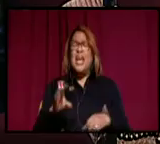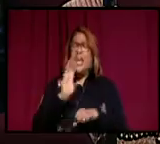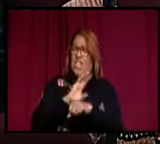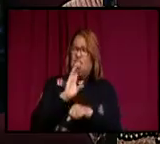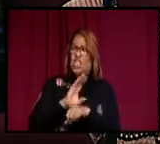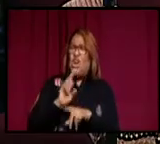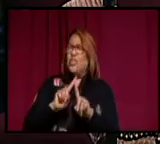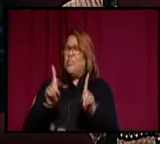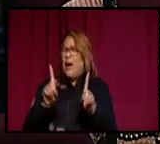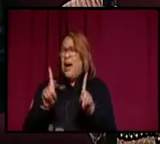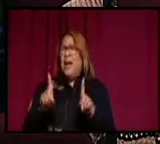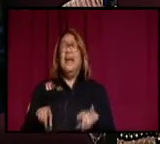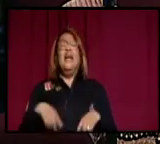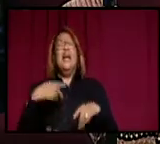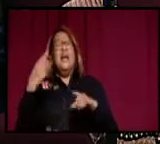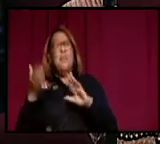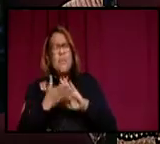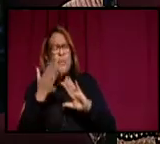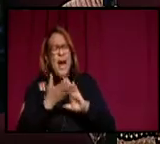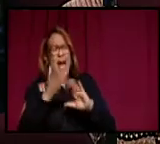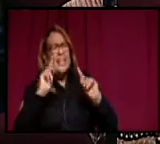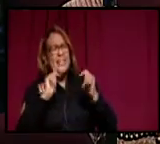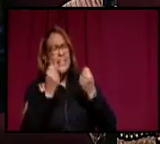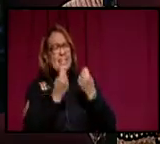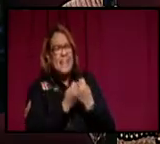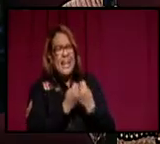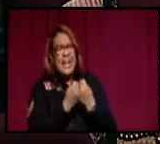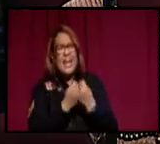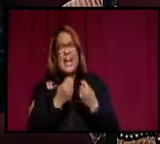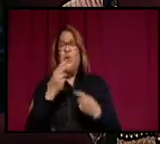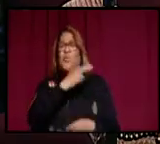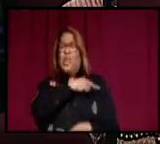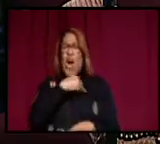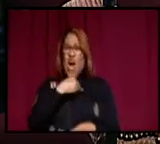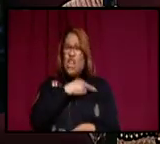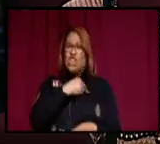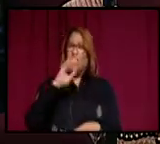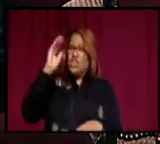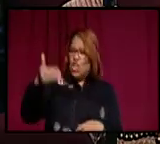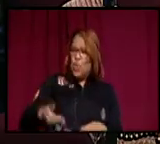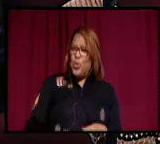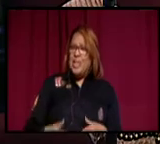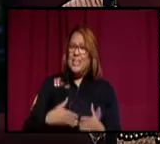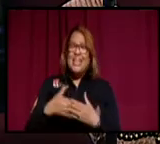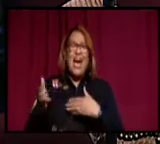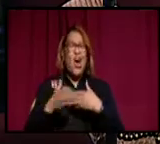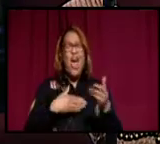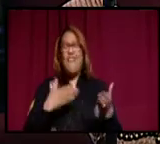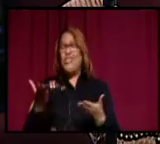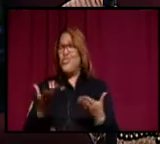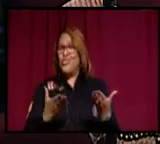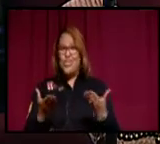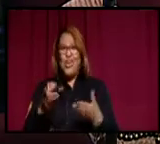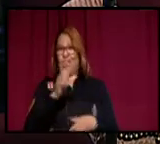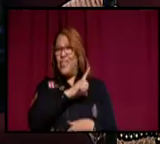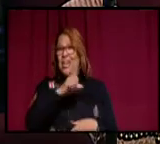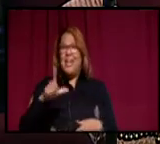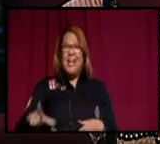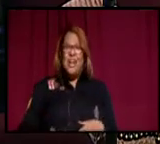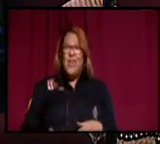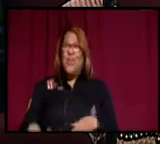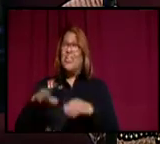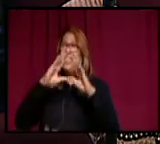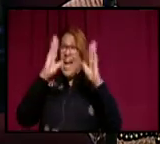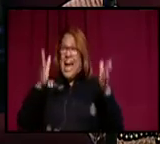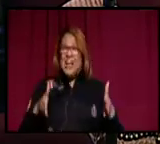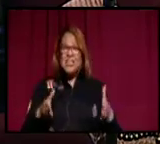church. Yes, I serve on the praise team. I serve with the ushers or greeters or however you serve in the house of the Lord. But are you serving